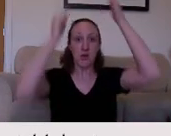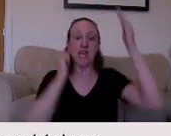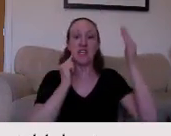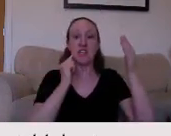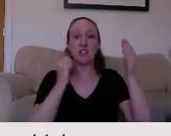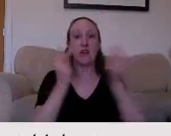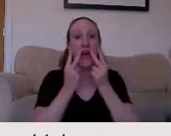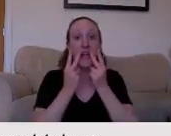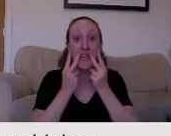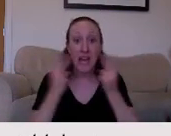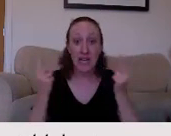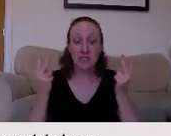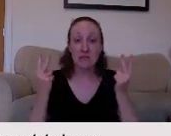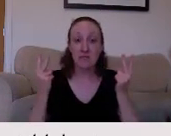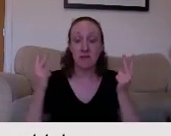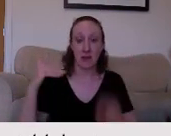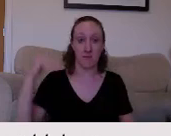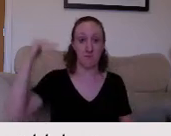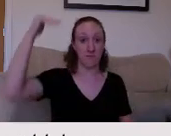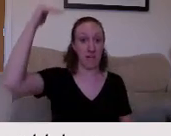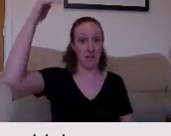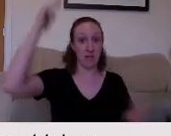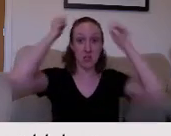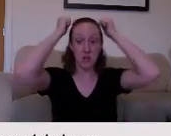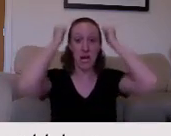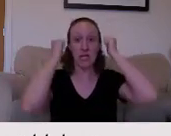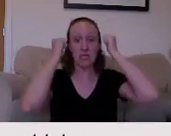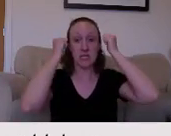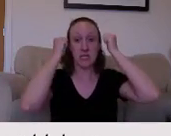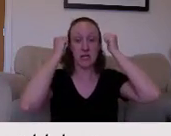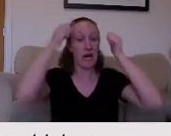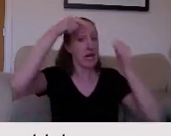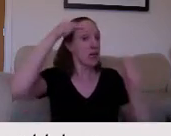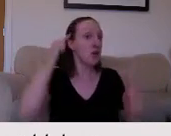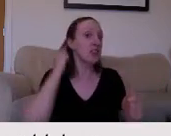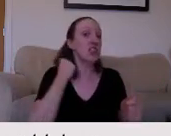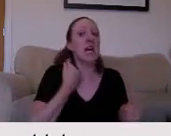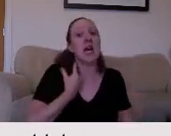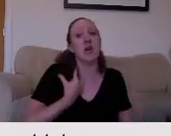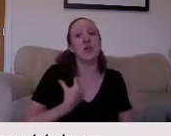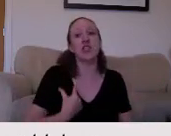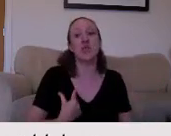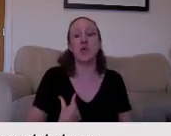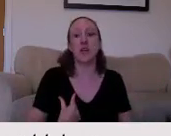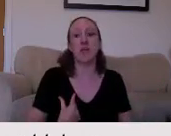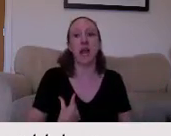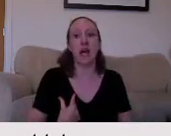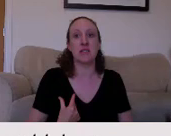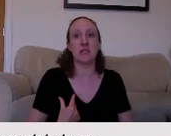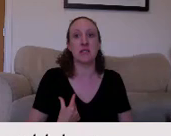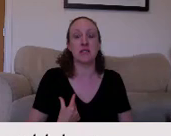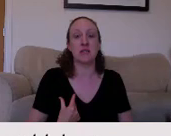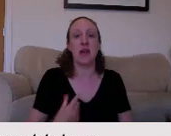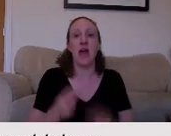The witch had a cat and a very tall hat and long ginger hair which she wore in a